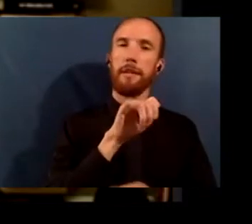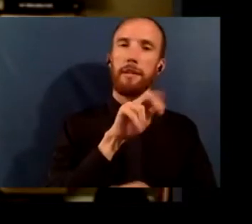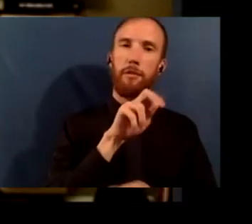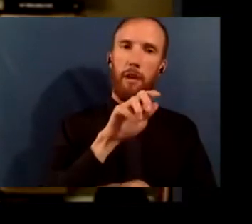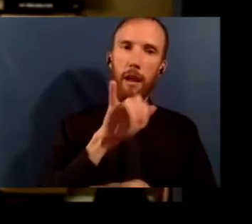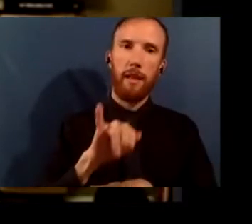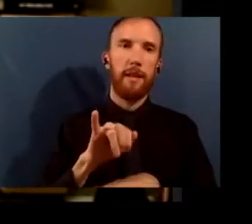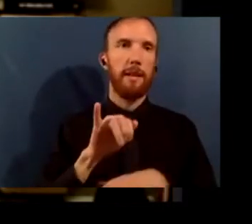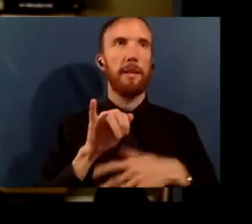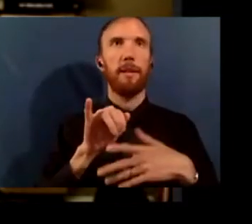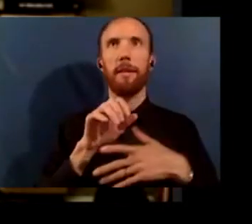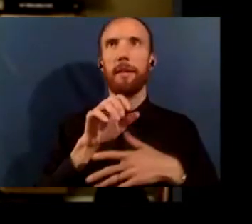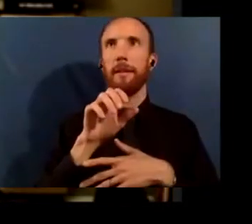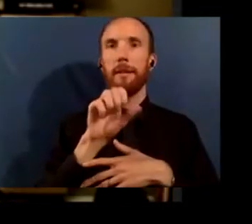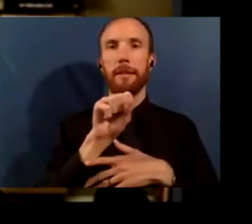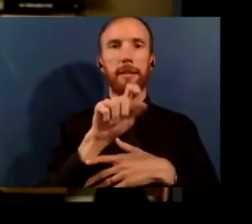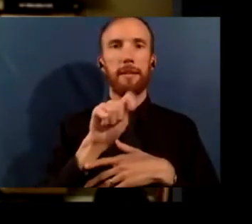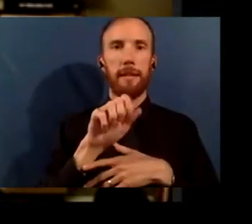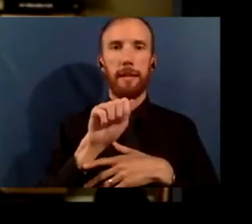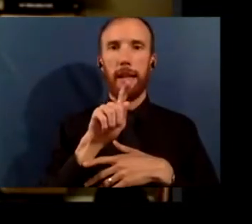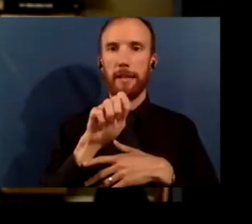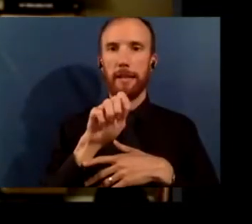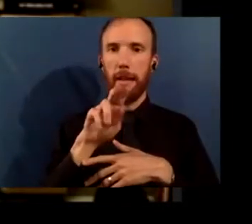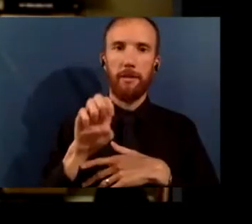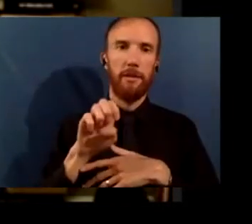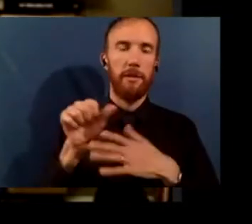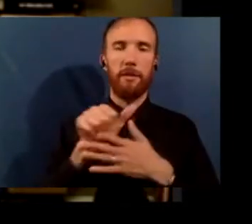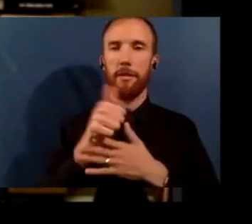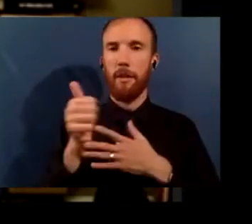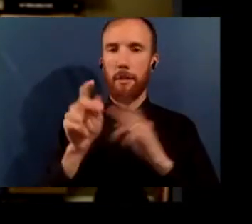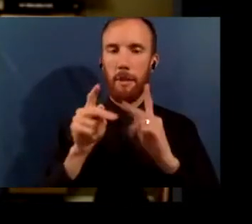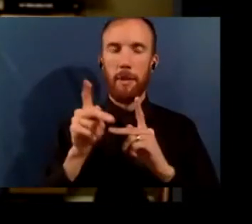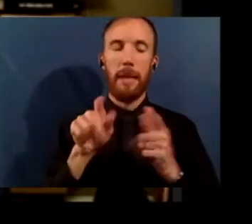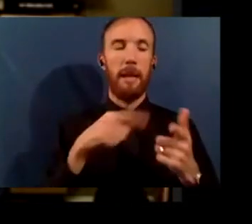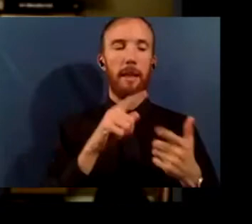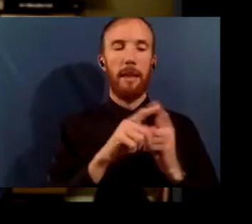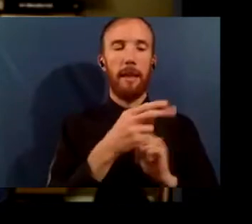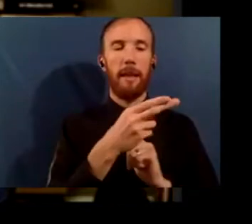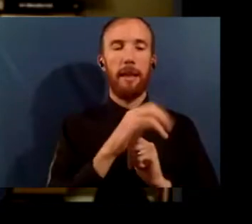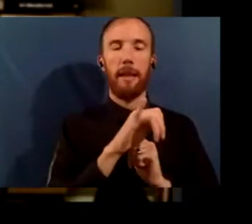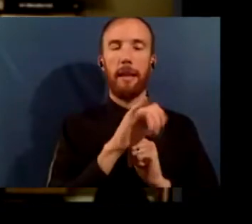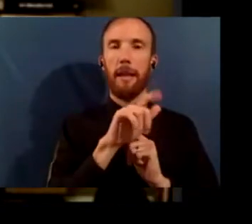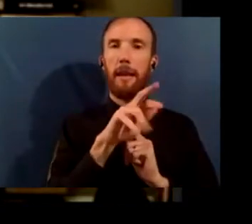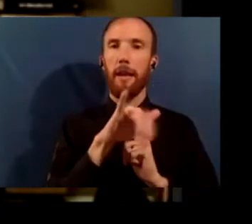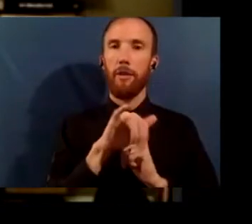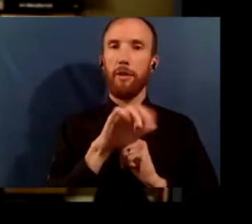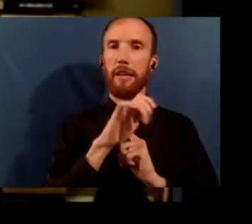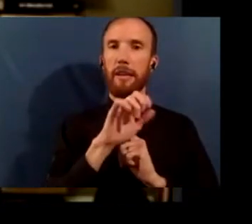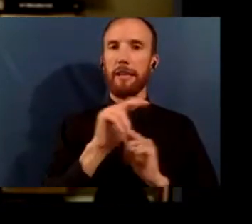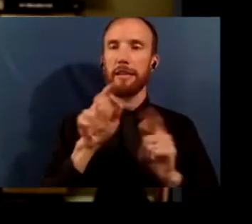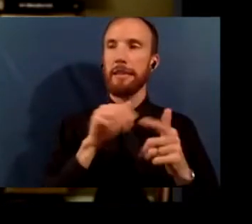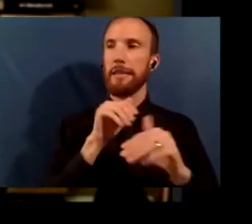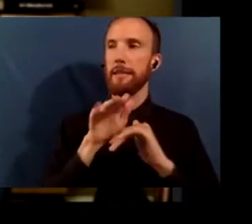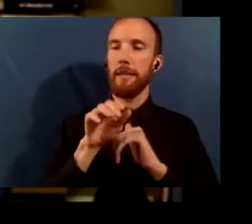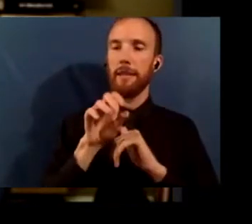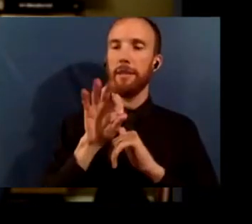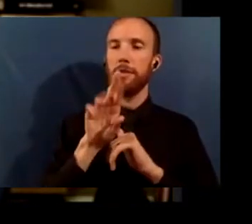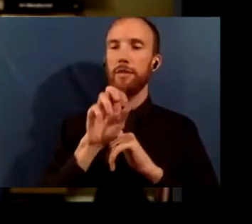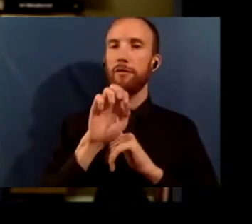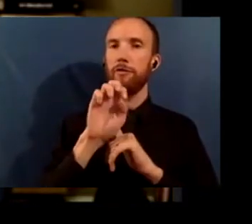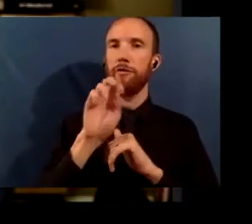country, Hillary Clinton sends Frank Wisner, carrying the classic Frank